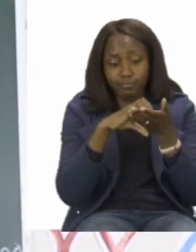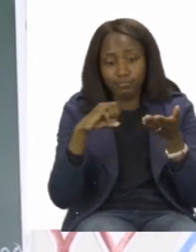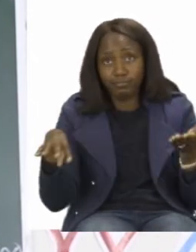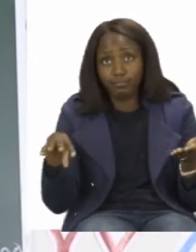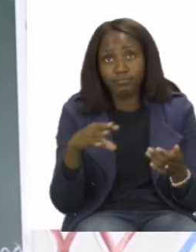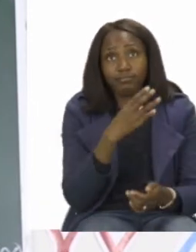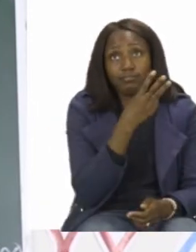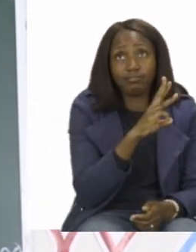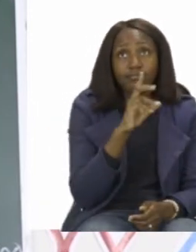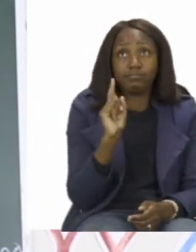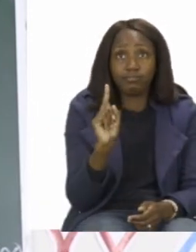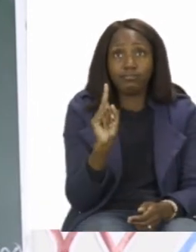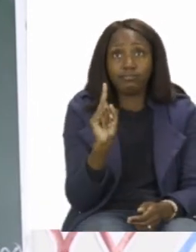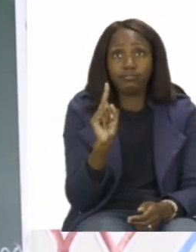subtract